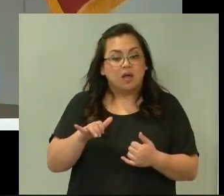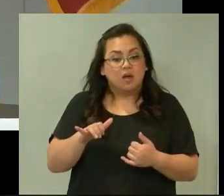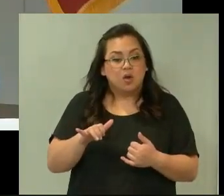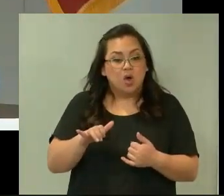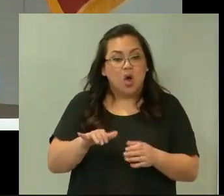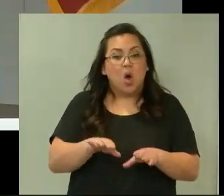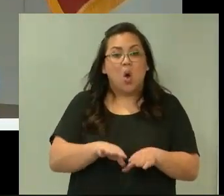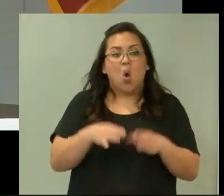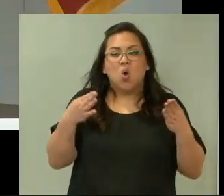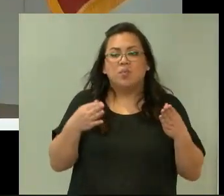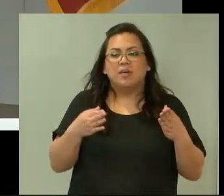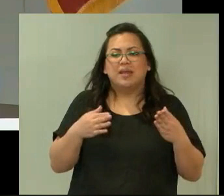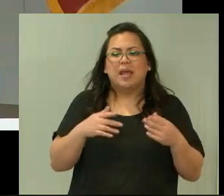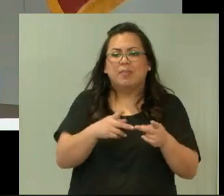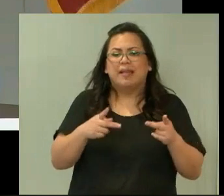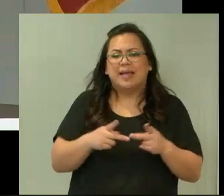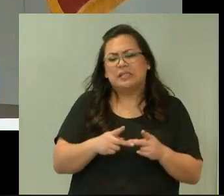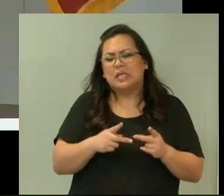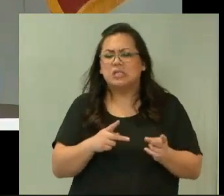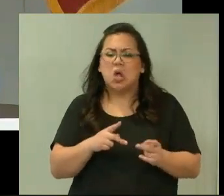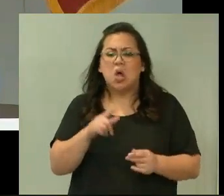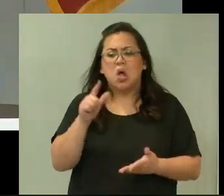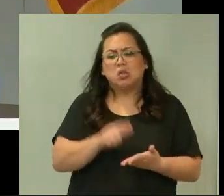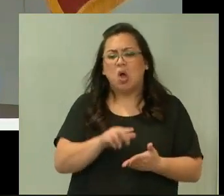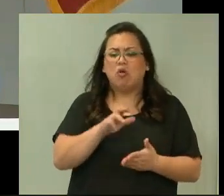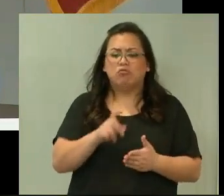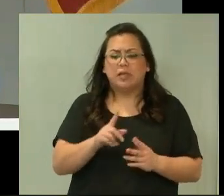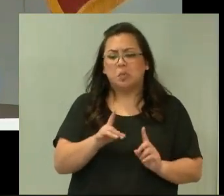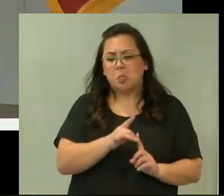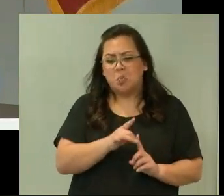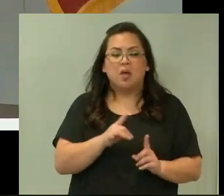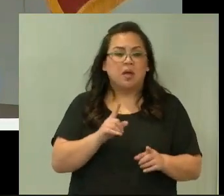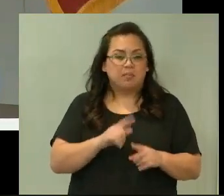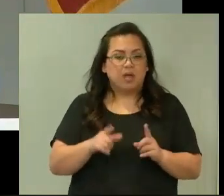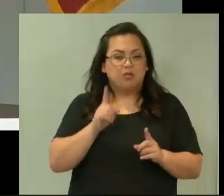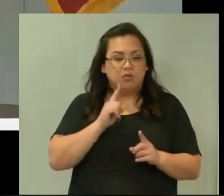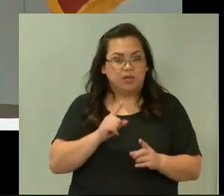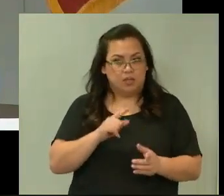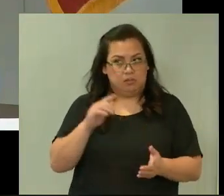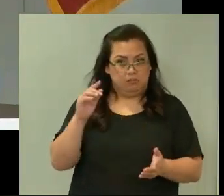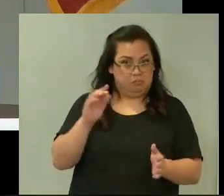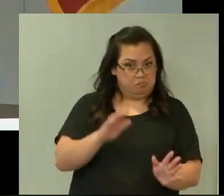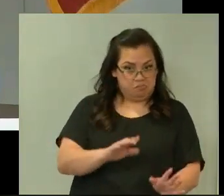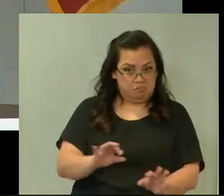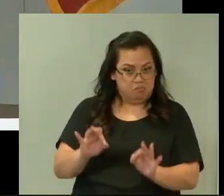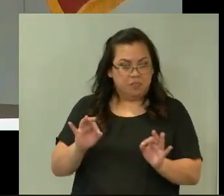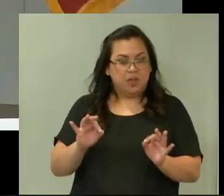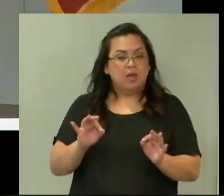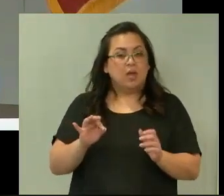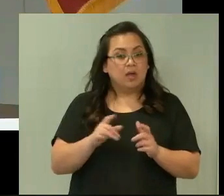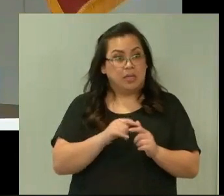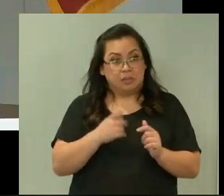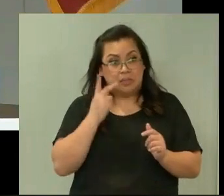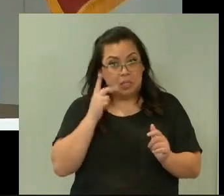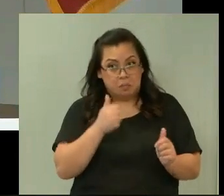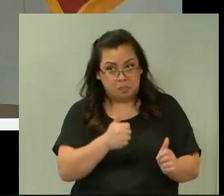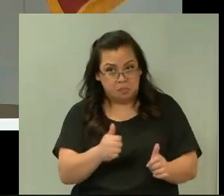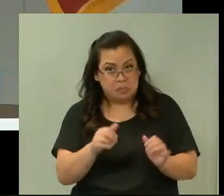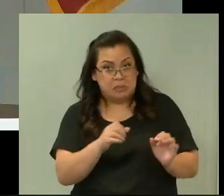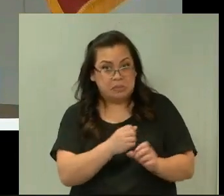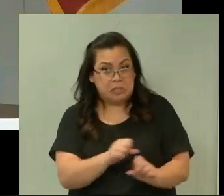opening lower risk workplaces. So creating opportunities for lower risk sectors to adapt and to reopen,